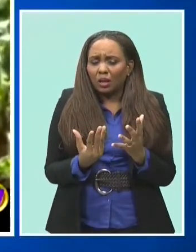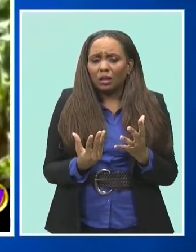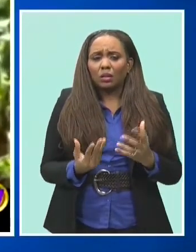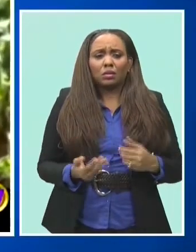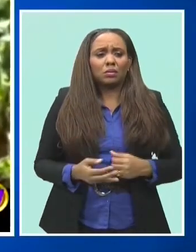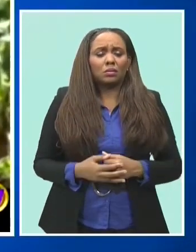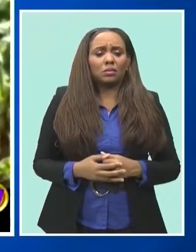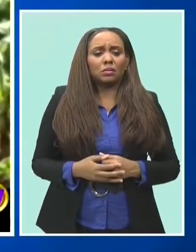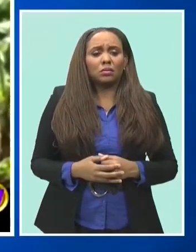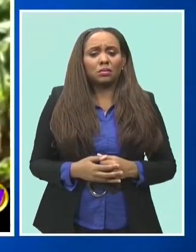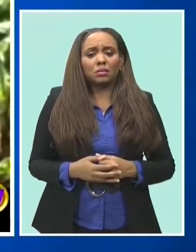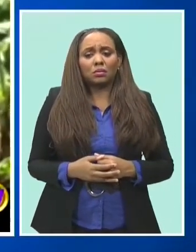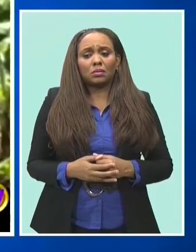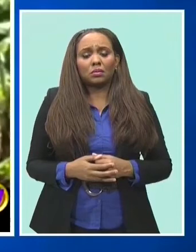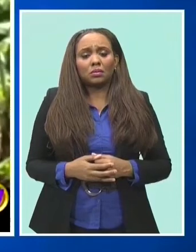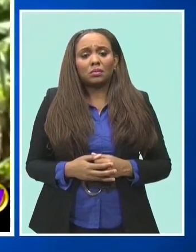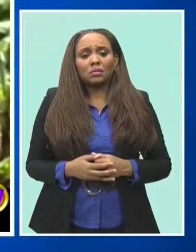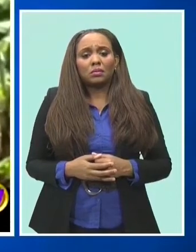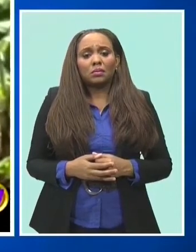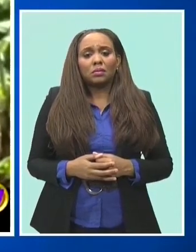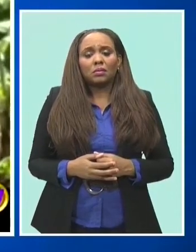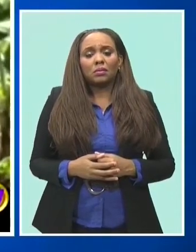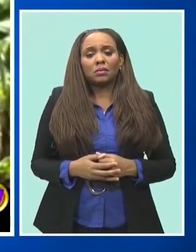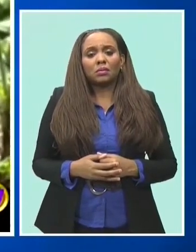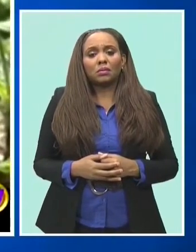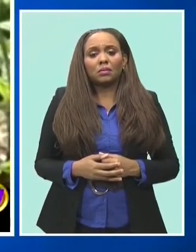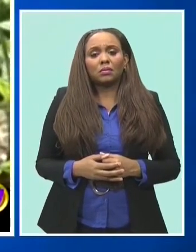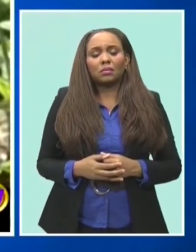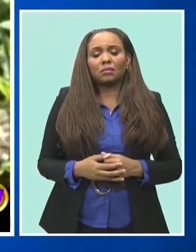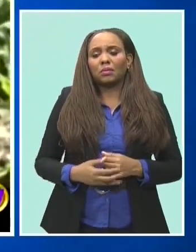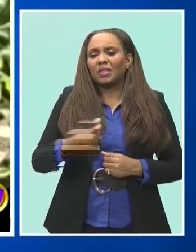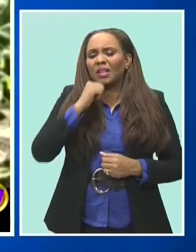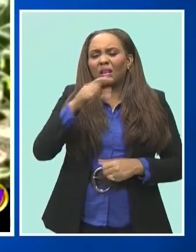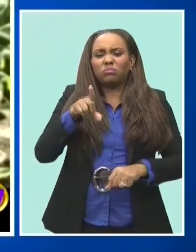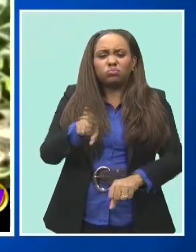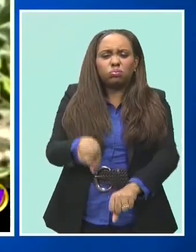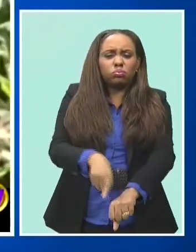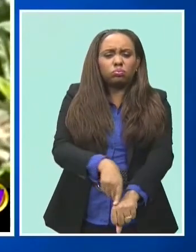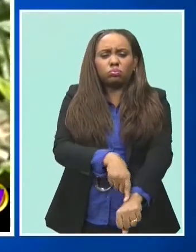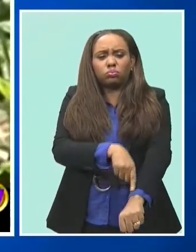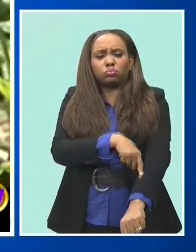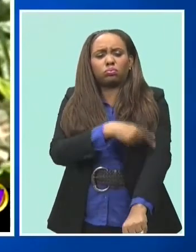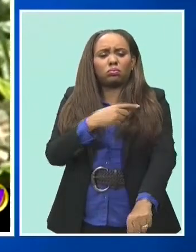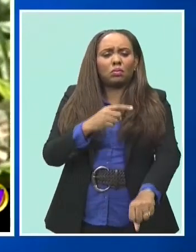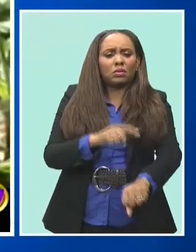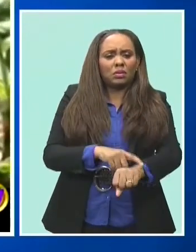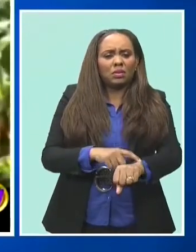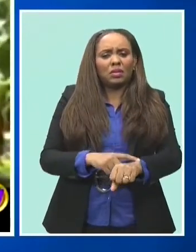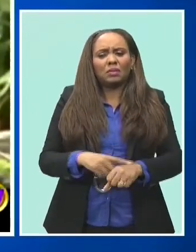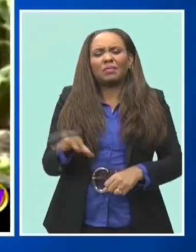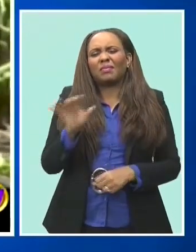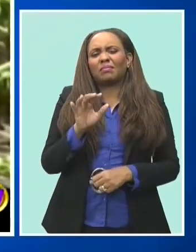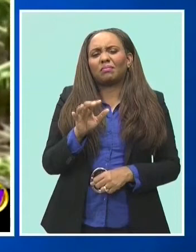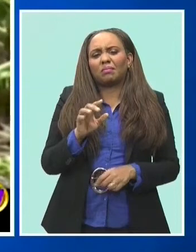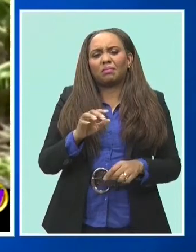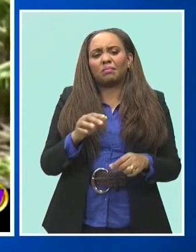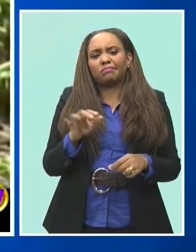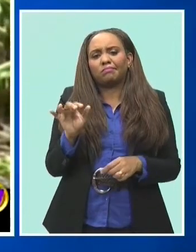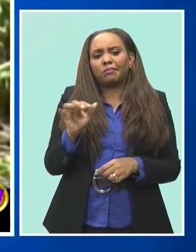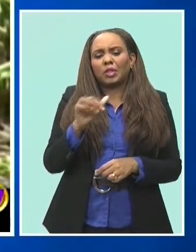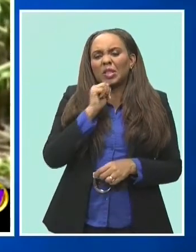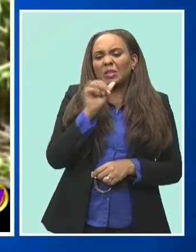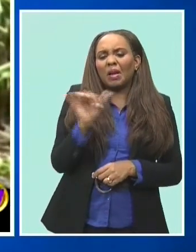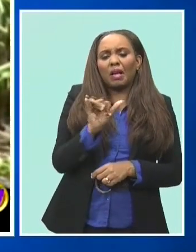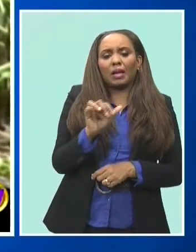although the period wasn't all that long like we had in 2015 and 16, but